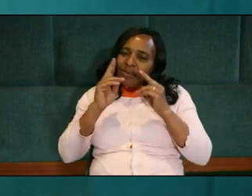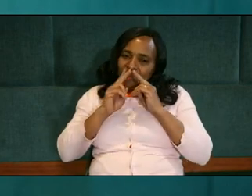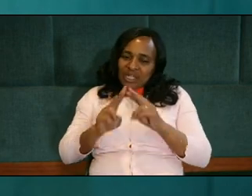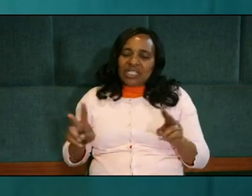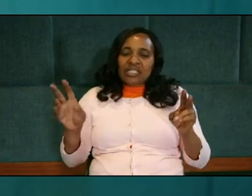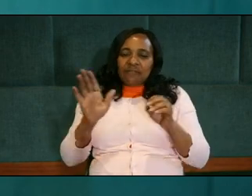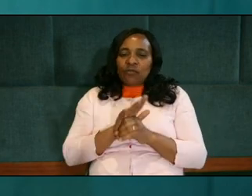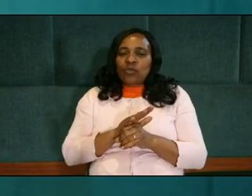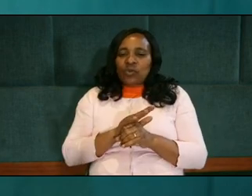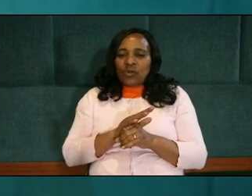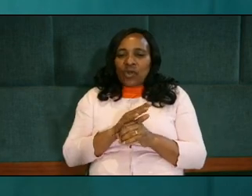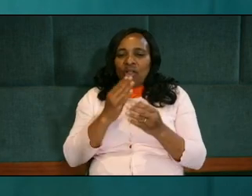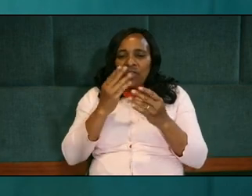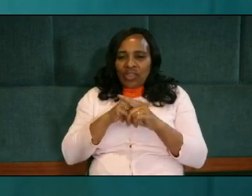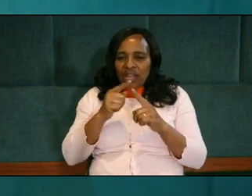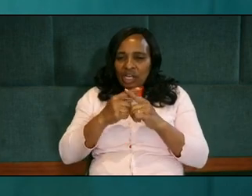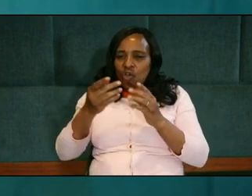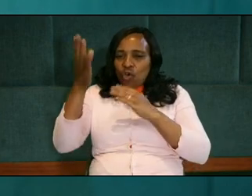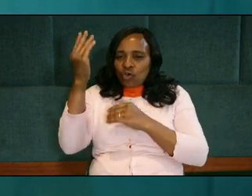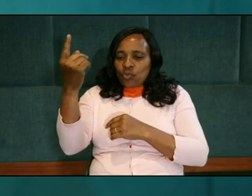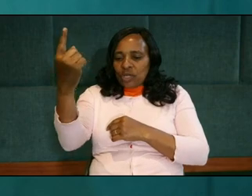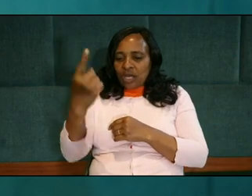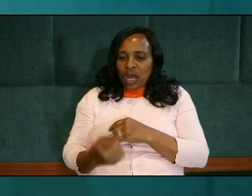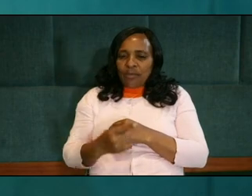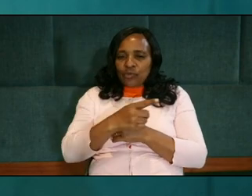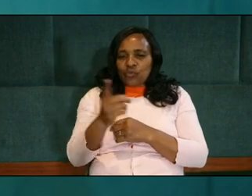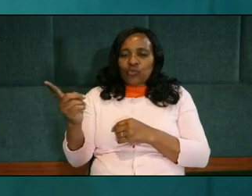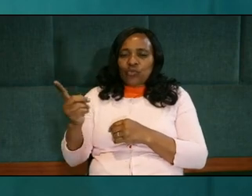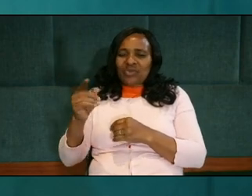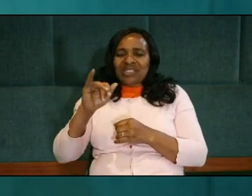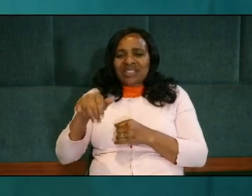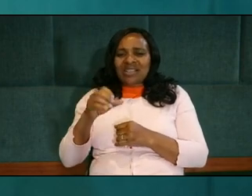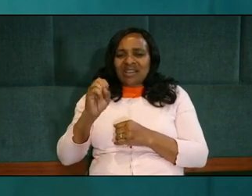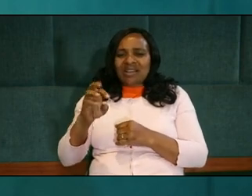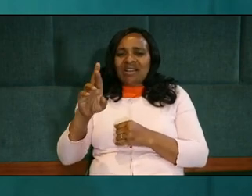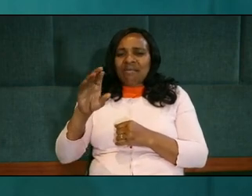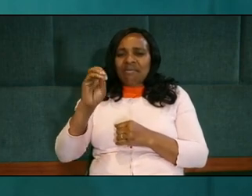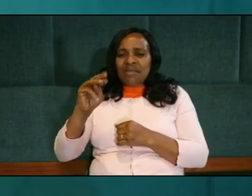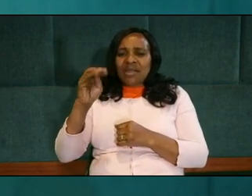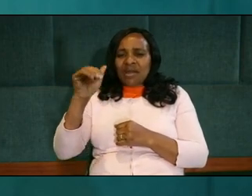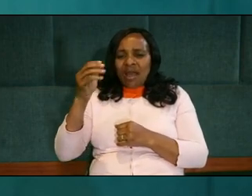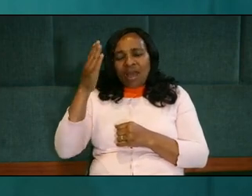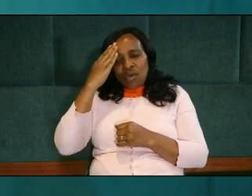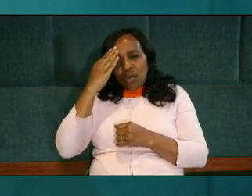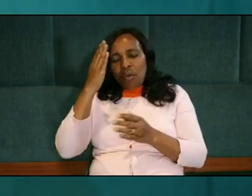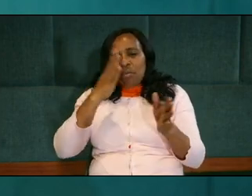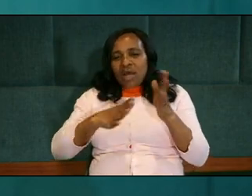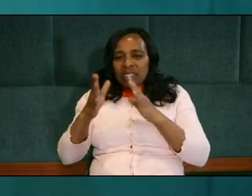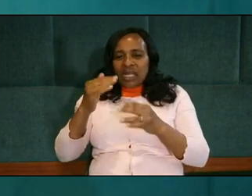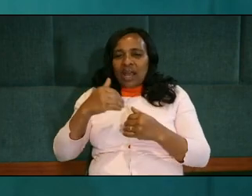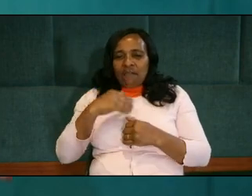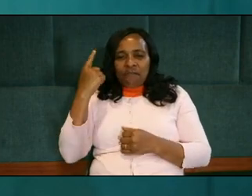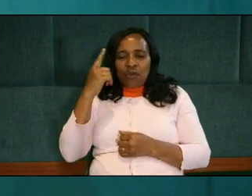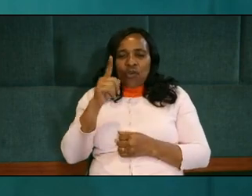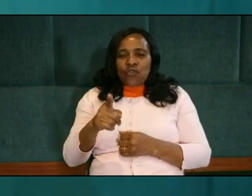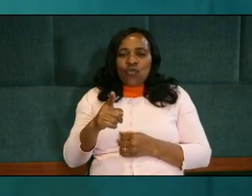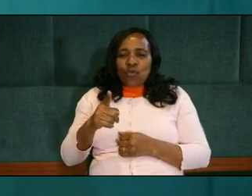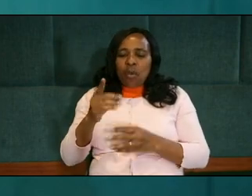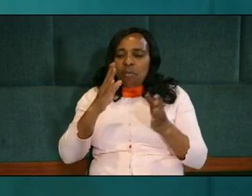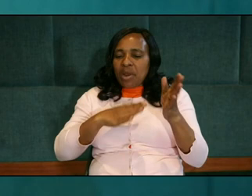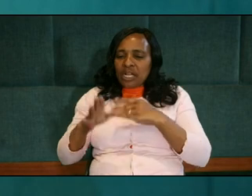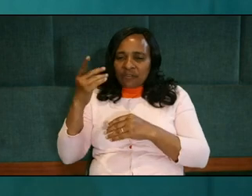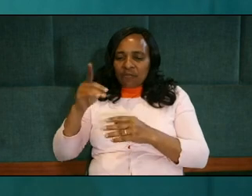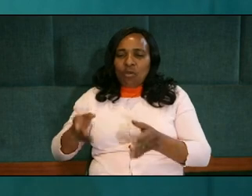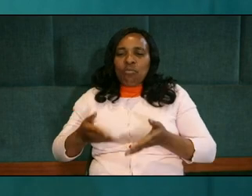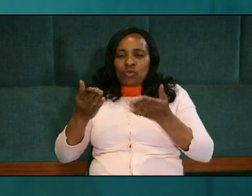God will come to you. And Jeremiah 29 says, for I know the plans I have for you, plans for prosperity and